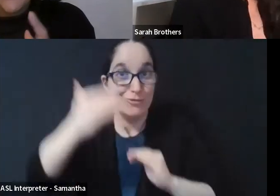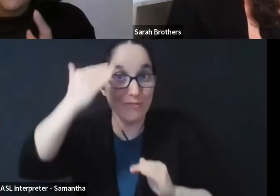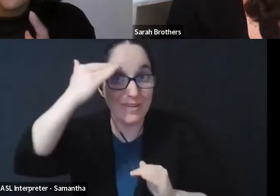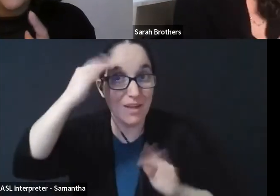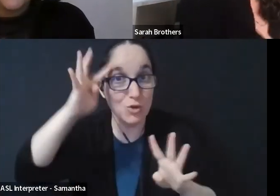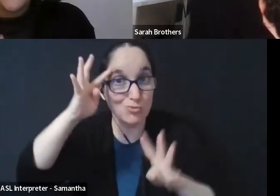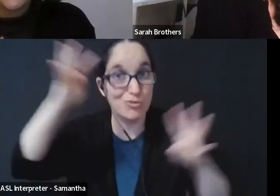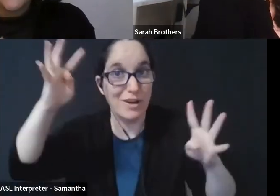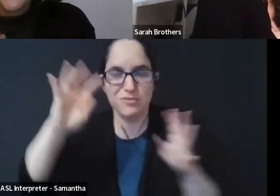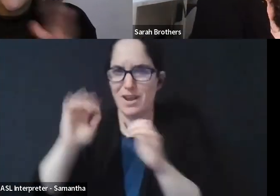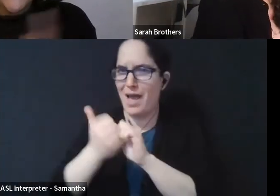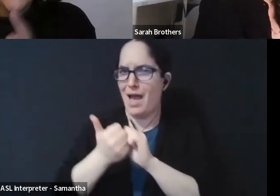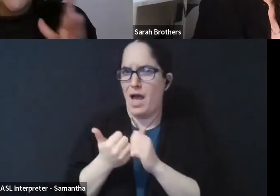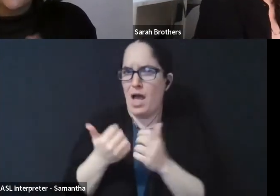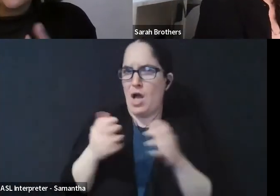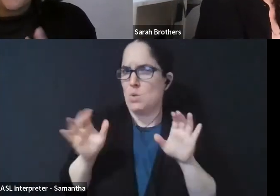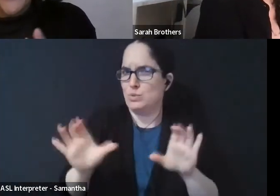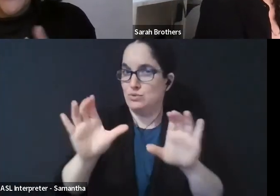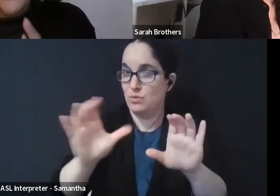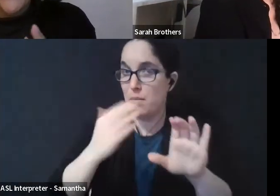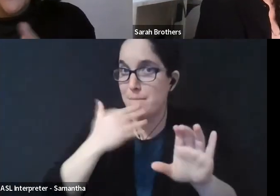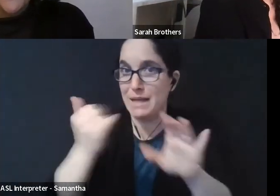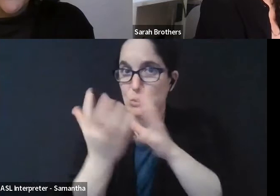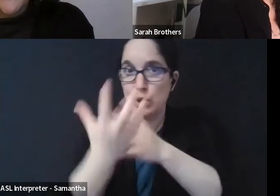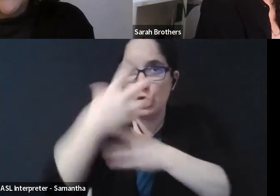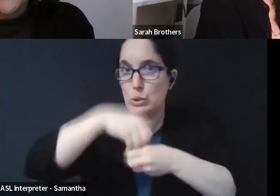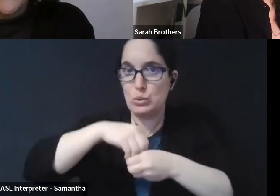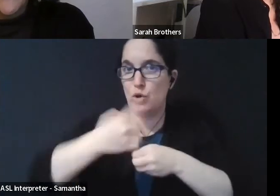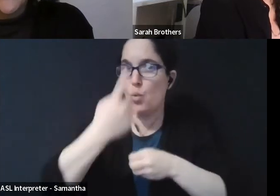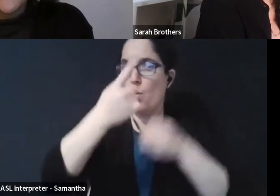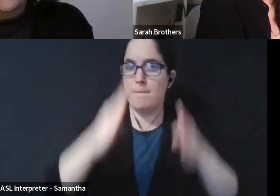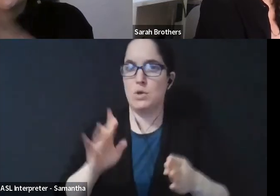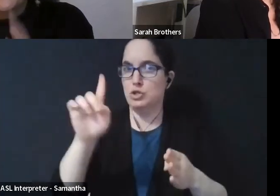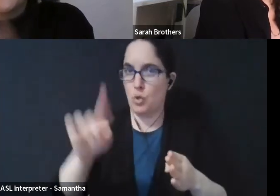was somehow something that could be contained and owned by an individual person.